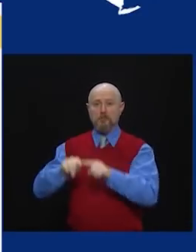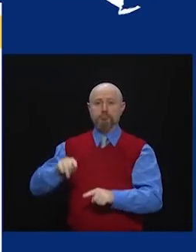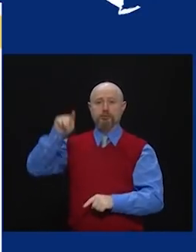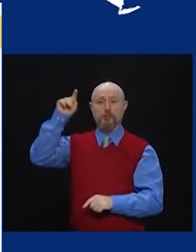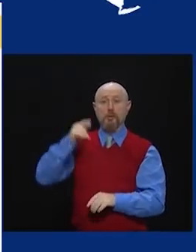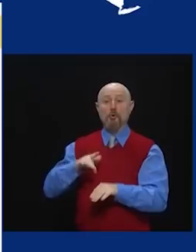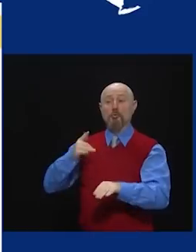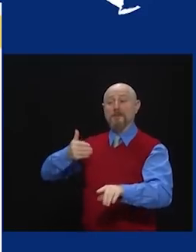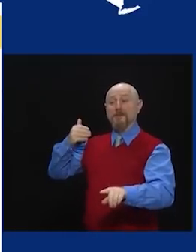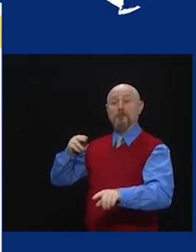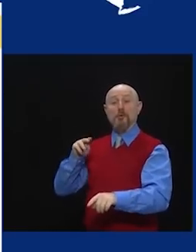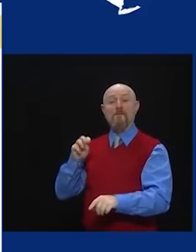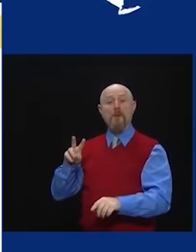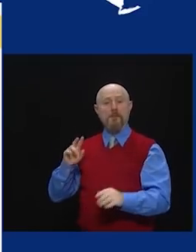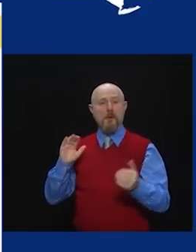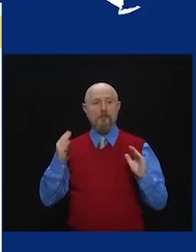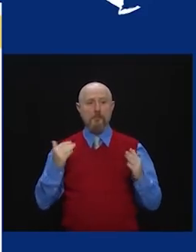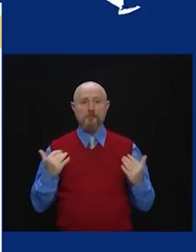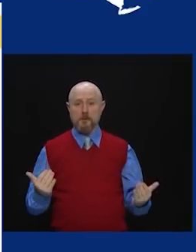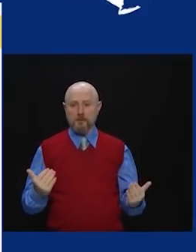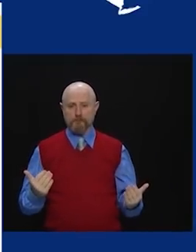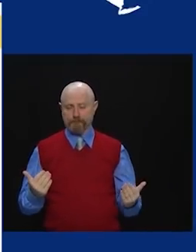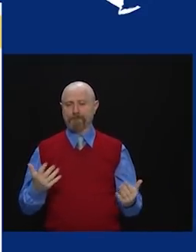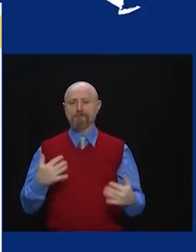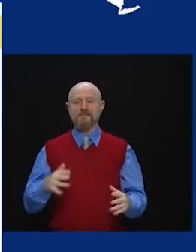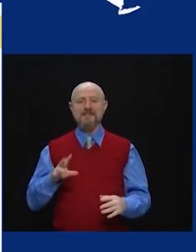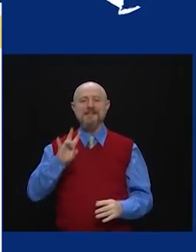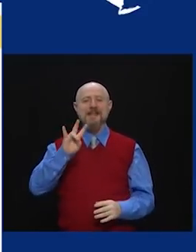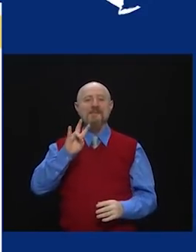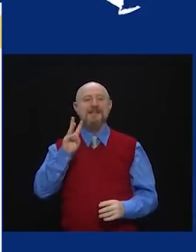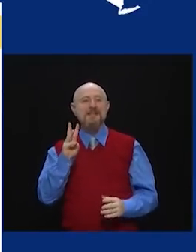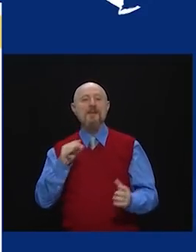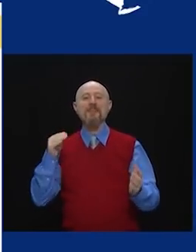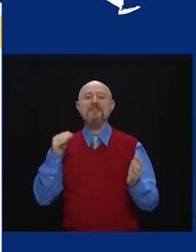we have 76,000 positive cases today,